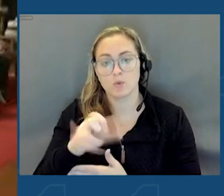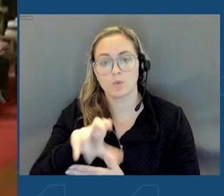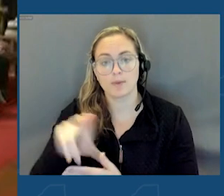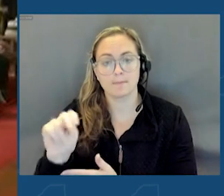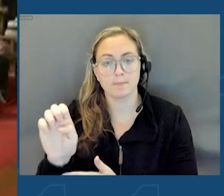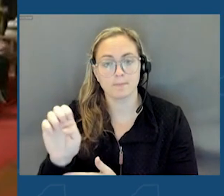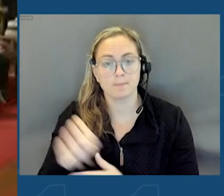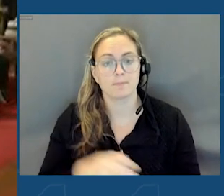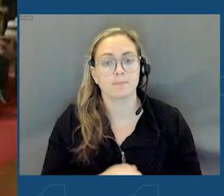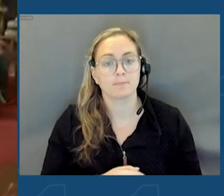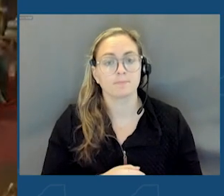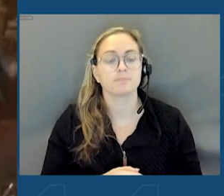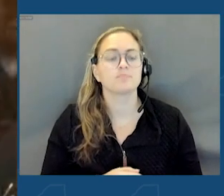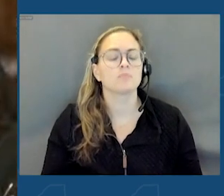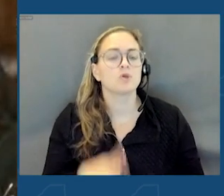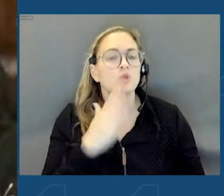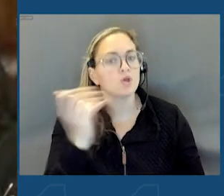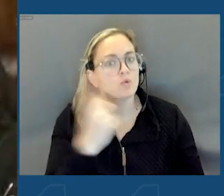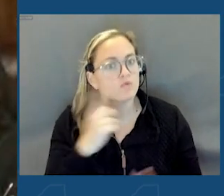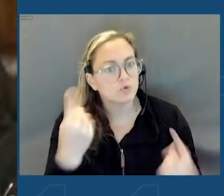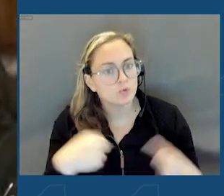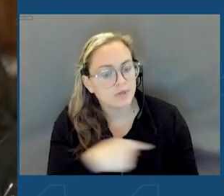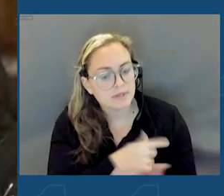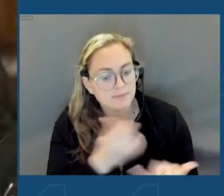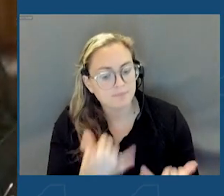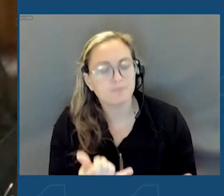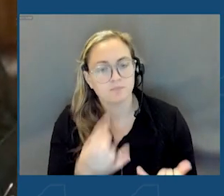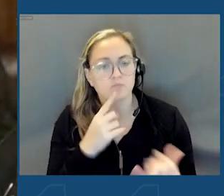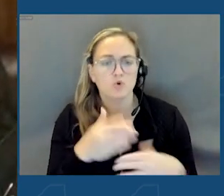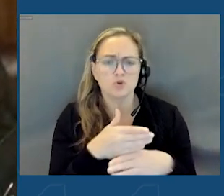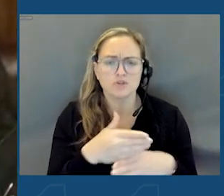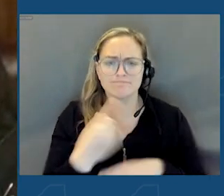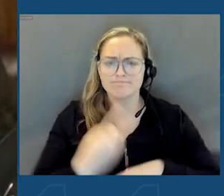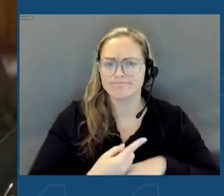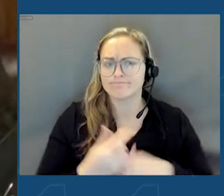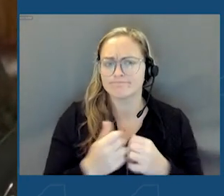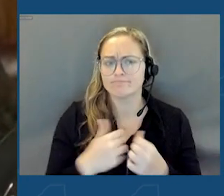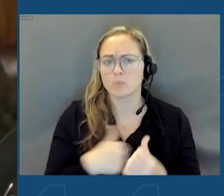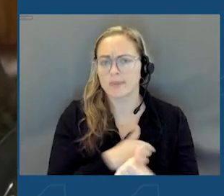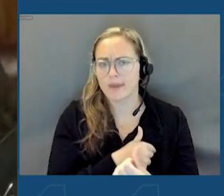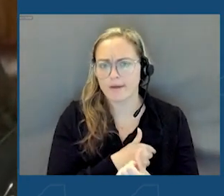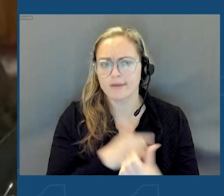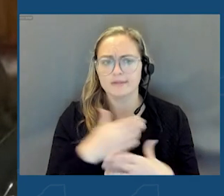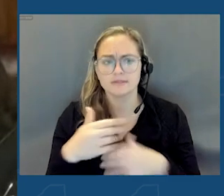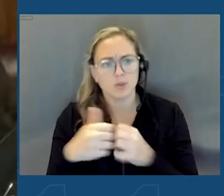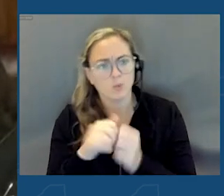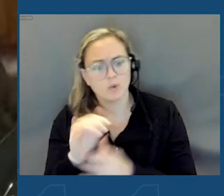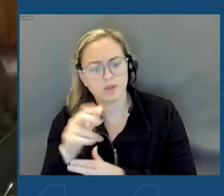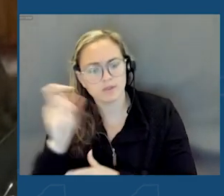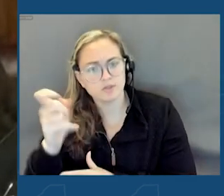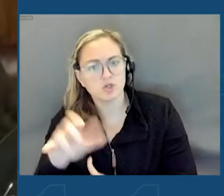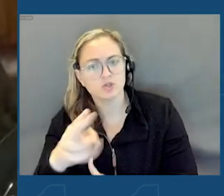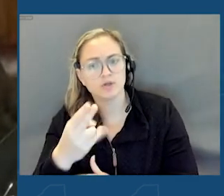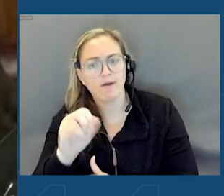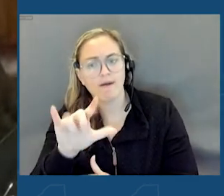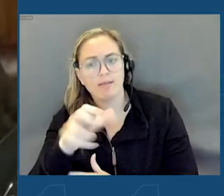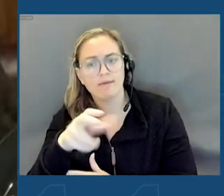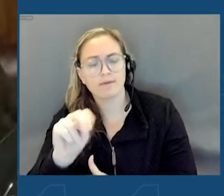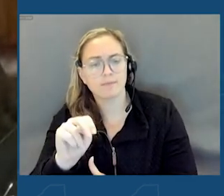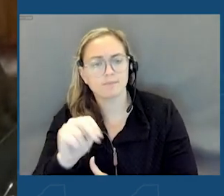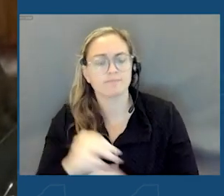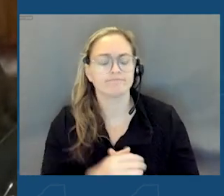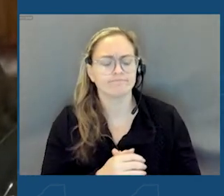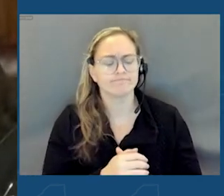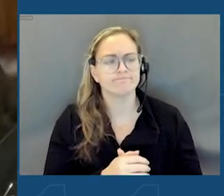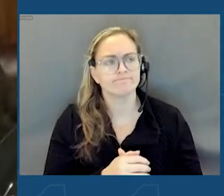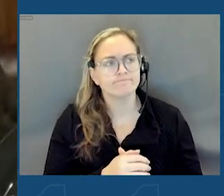So thank you all for being here and for sharing this day with us and with Judge Halligan. So I failed to